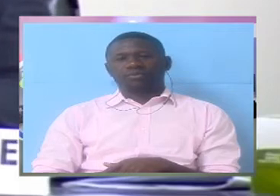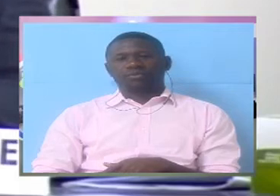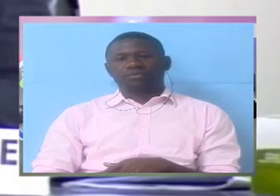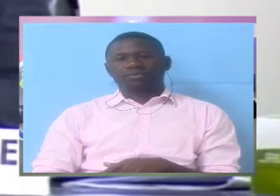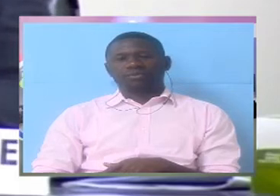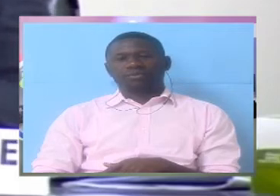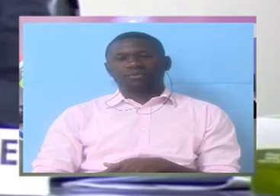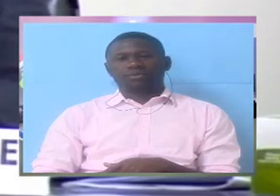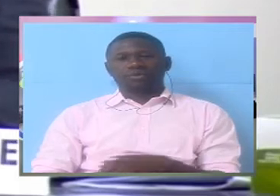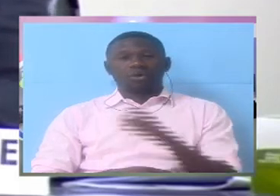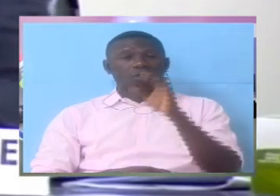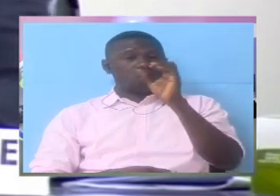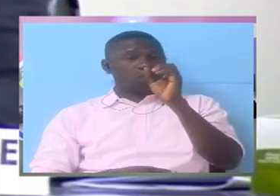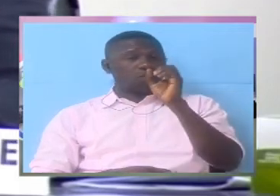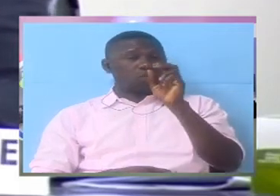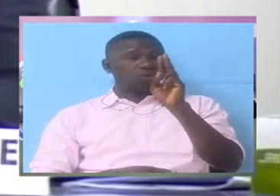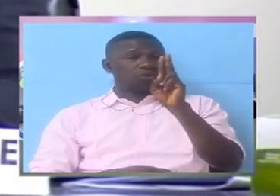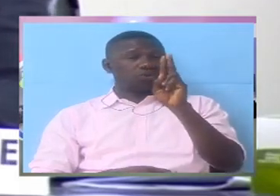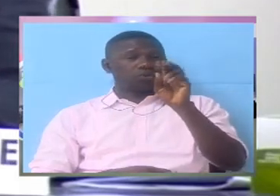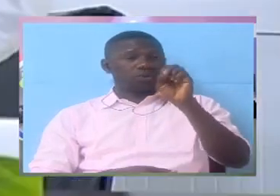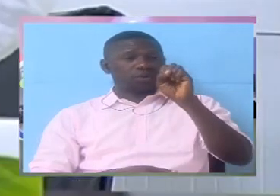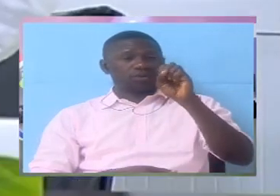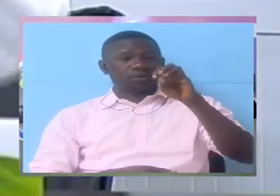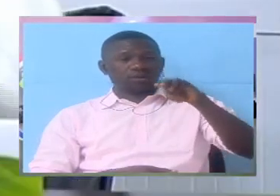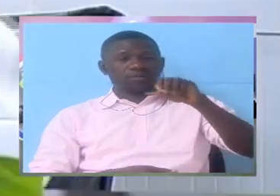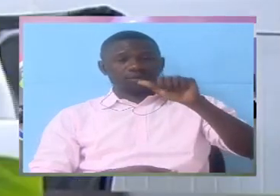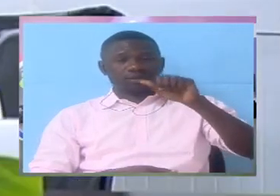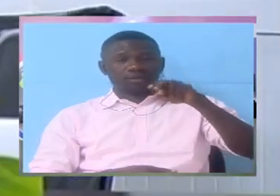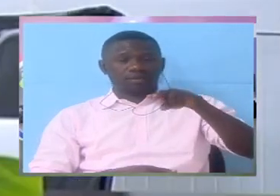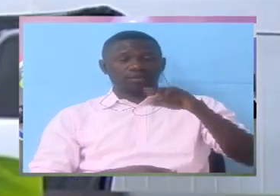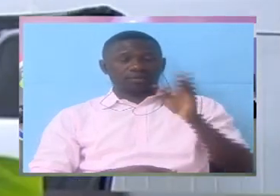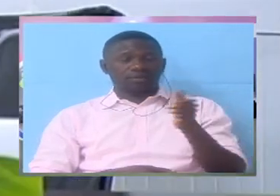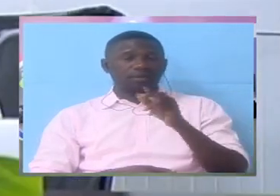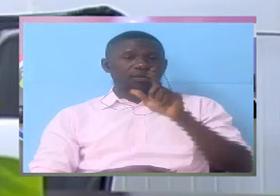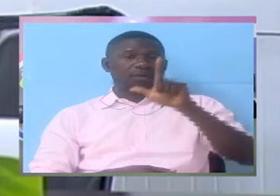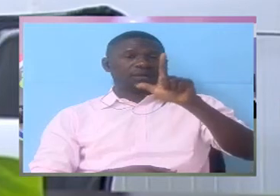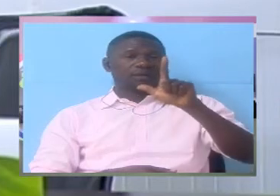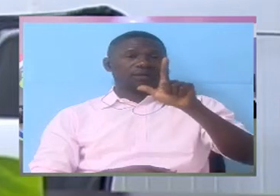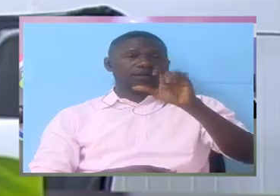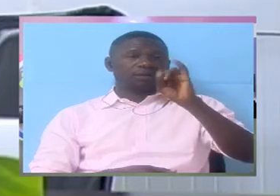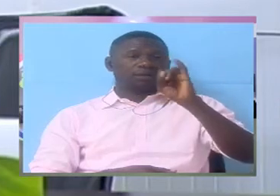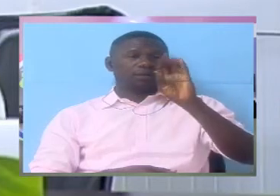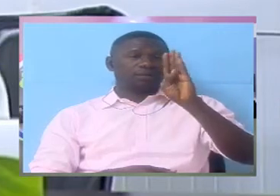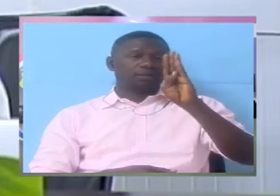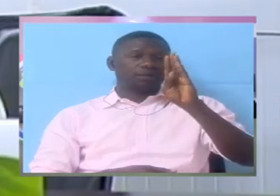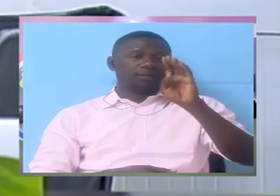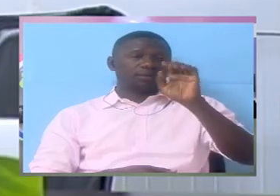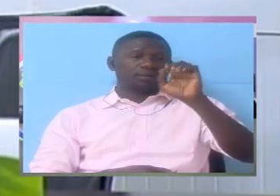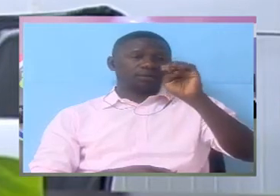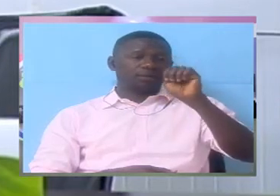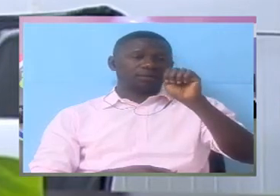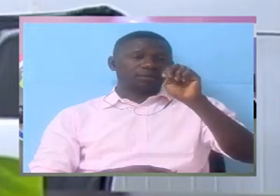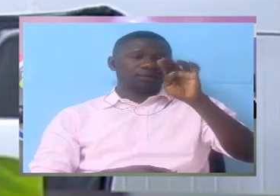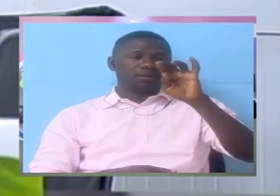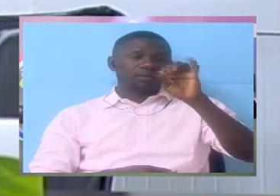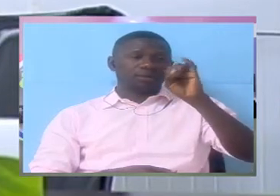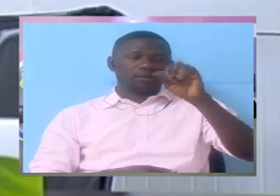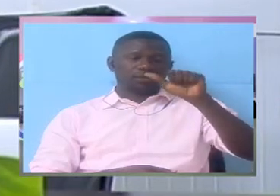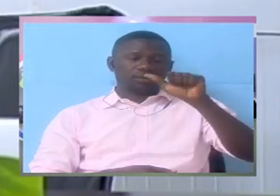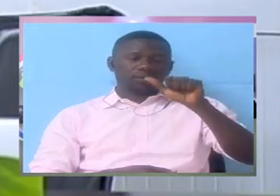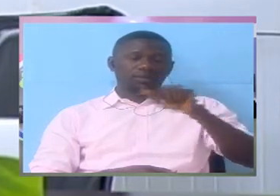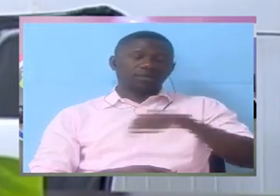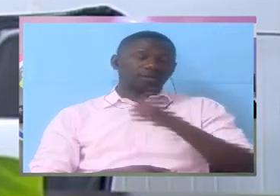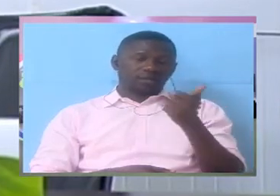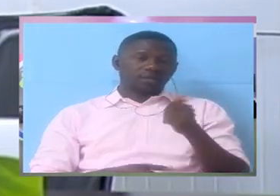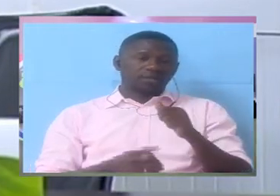Usman Liberia is here. Yeah, Usman Liberia. Yeah. Usman Liberia. And Jalo. Something Jalo. Alpha Jalo. Alpha, yeah.